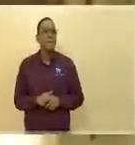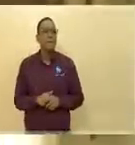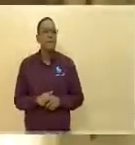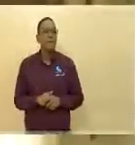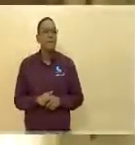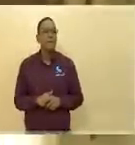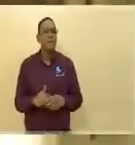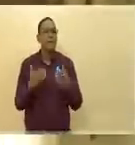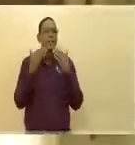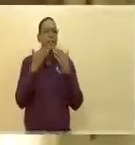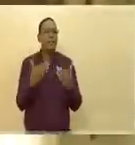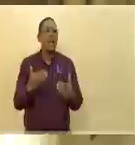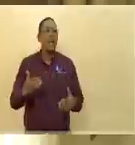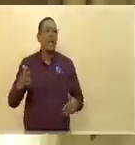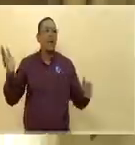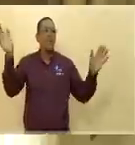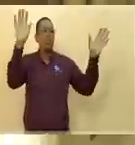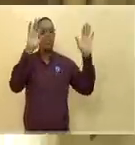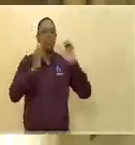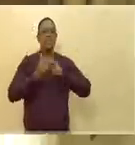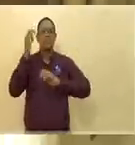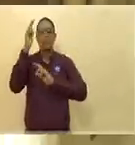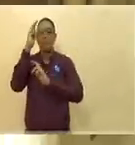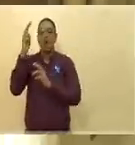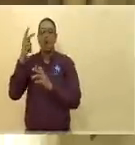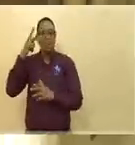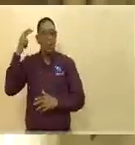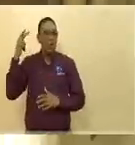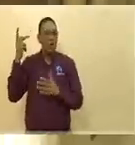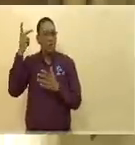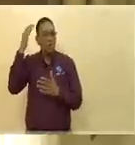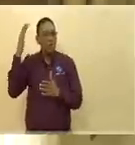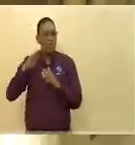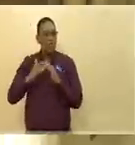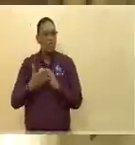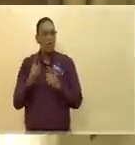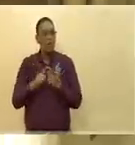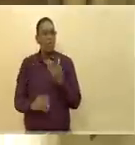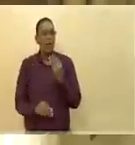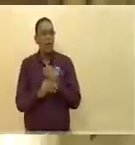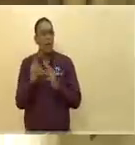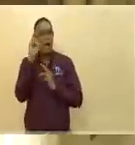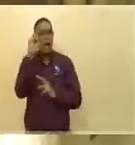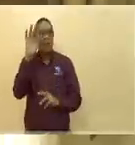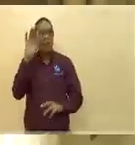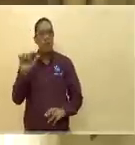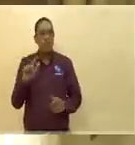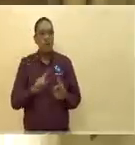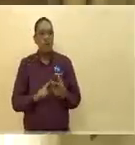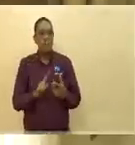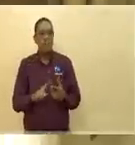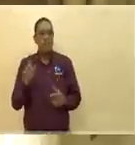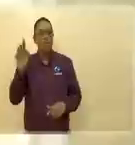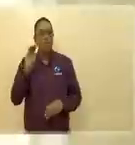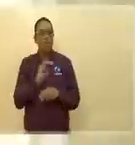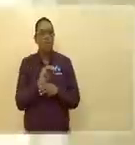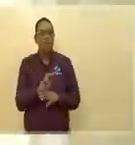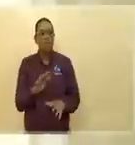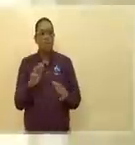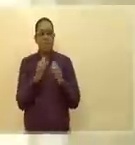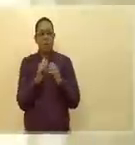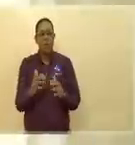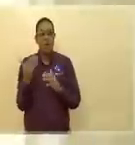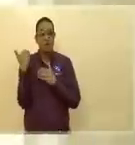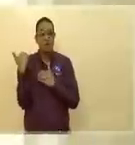Thank you very much. Greetings to the Most Honorable Andrew Holness, Prime Minister, and Honorable Floyd Green, MP, Minister without